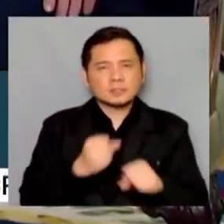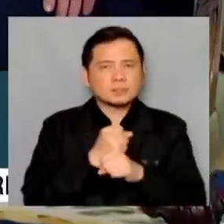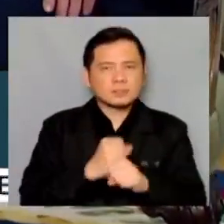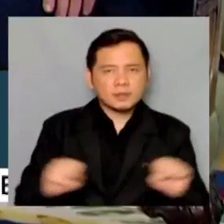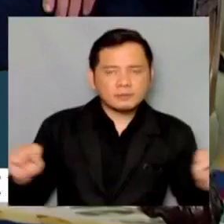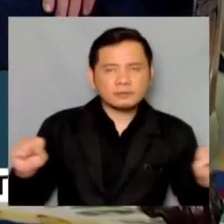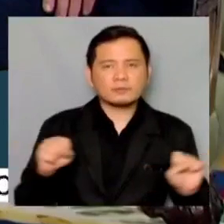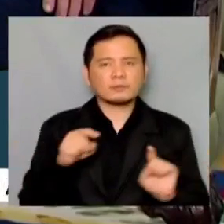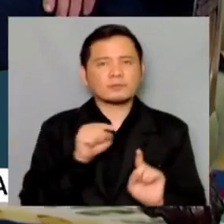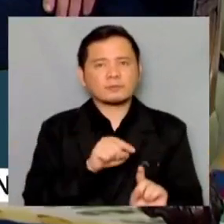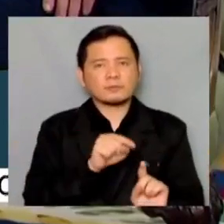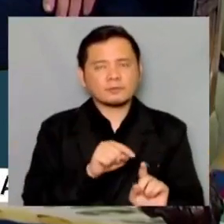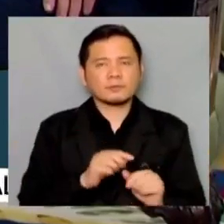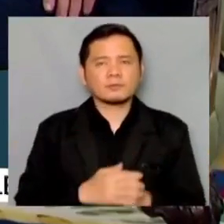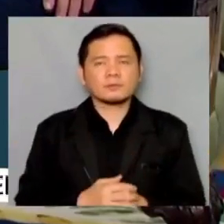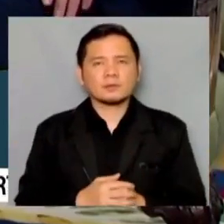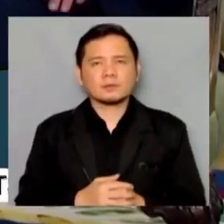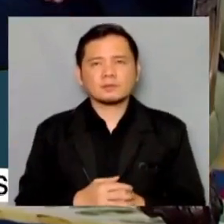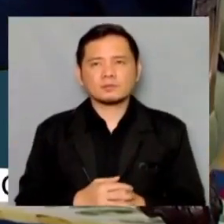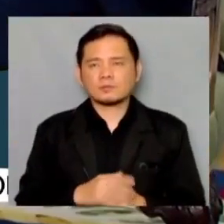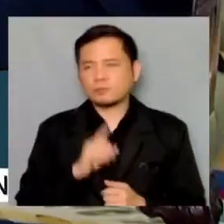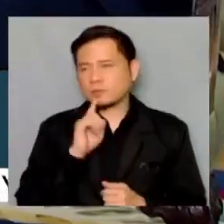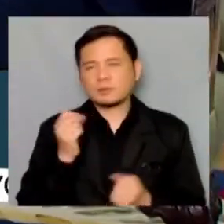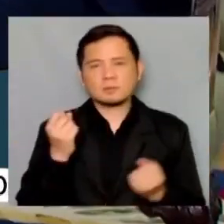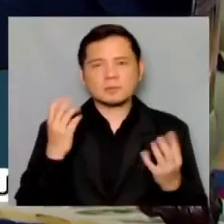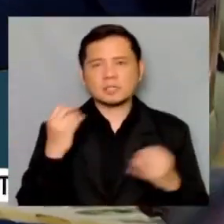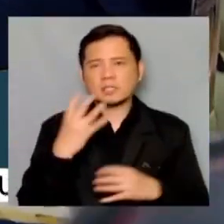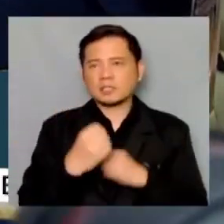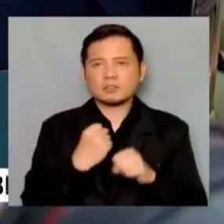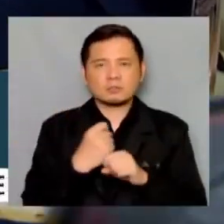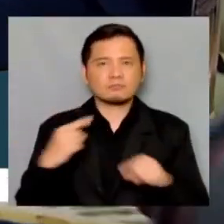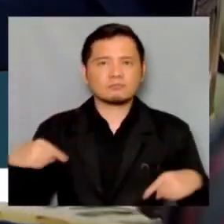done for so many decades since the war.